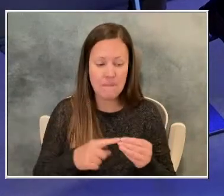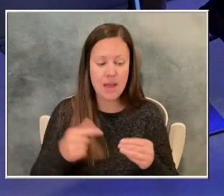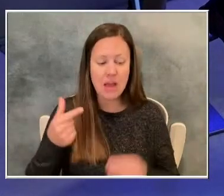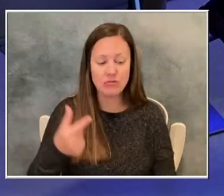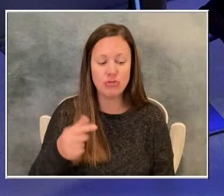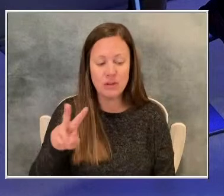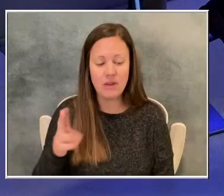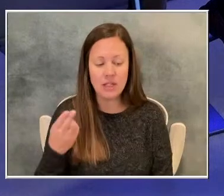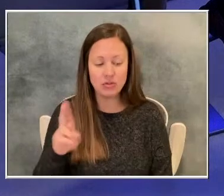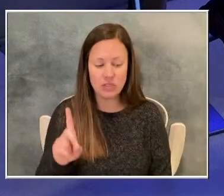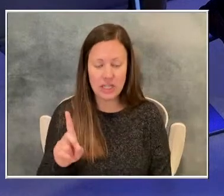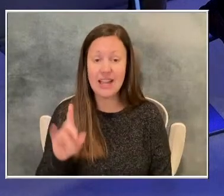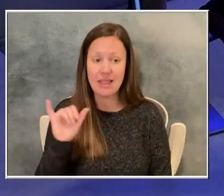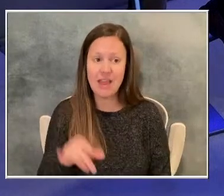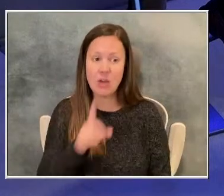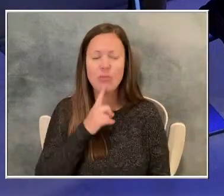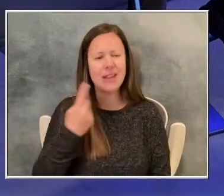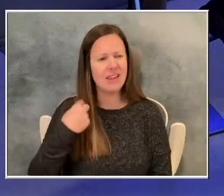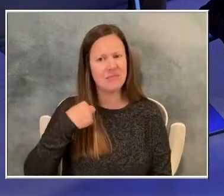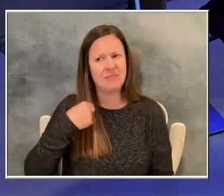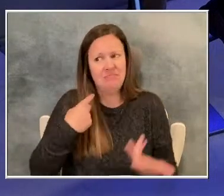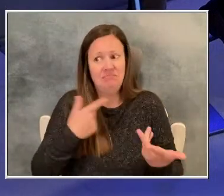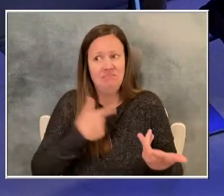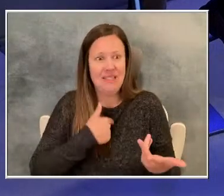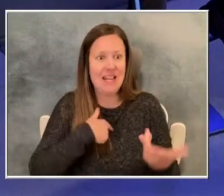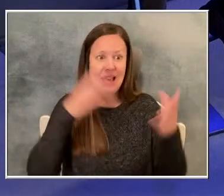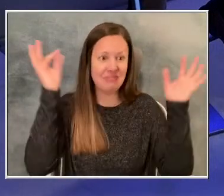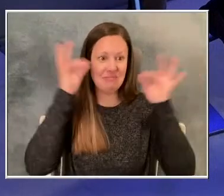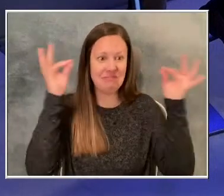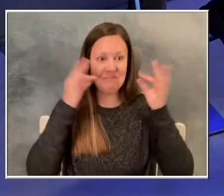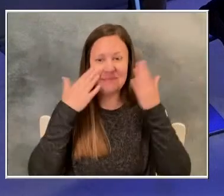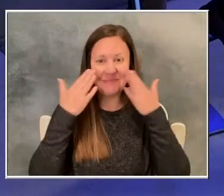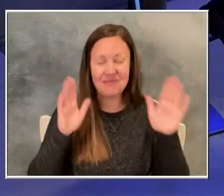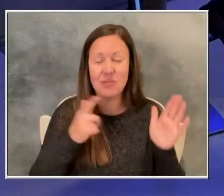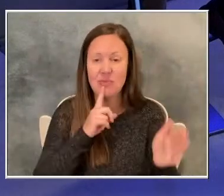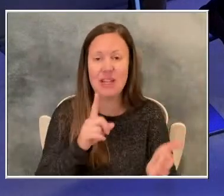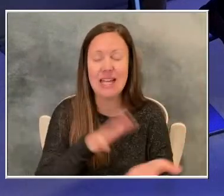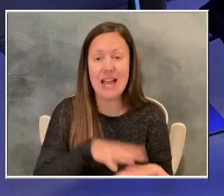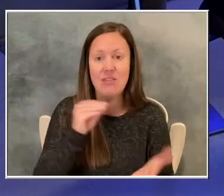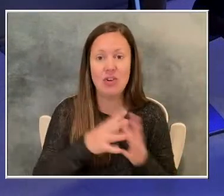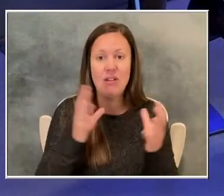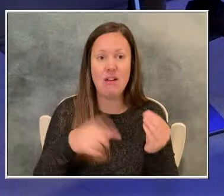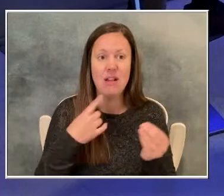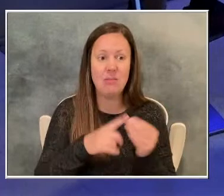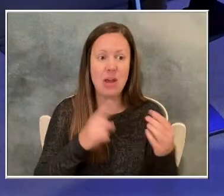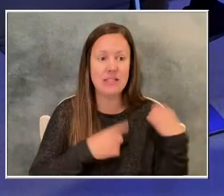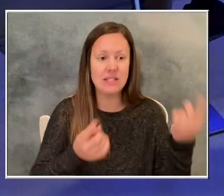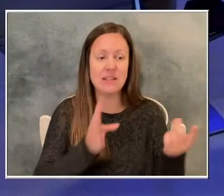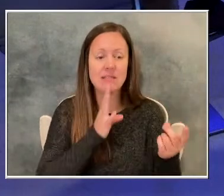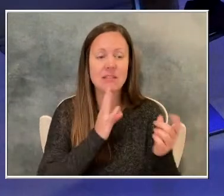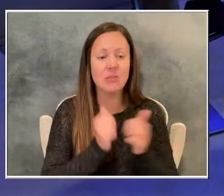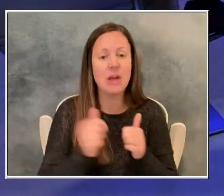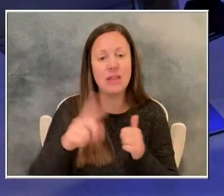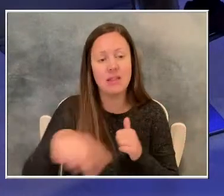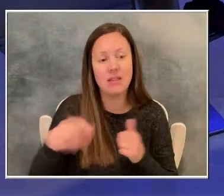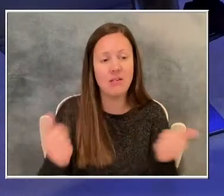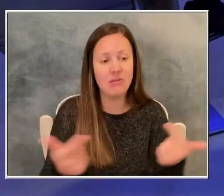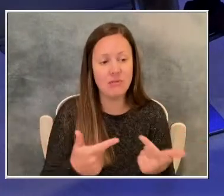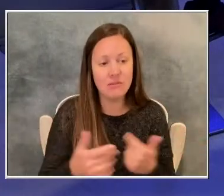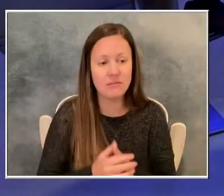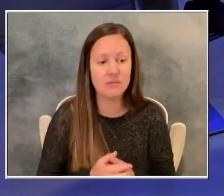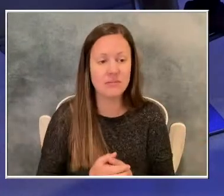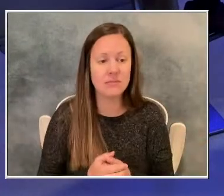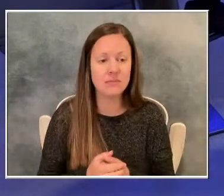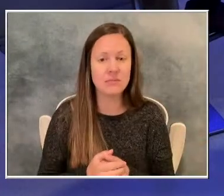that I wasn't familiar with and have learned quite a bit about since I spoke with all of you. And so tell people